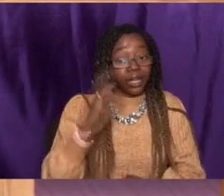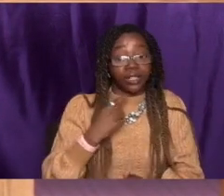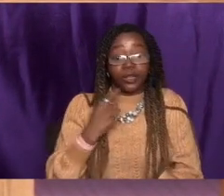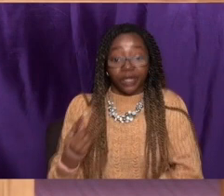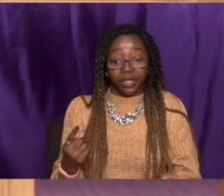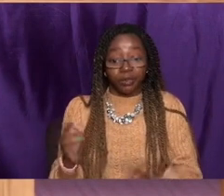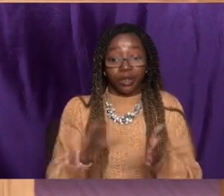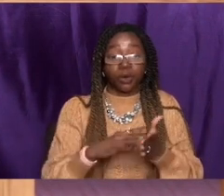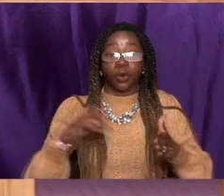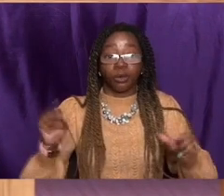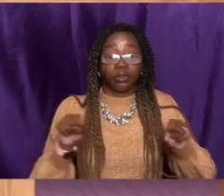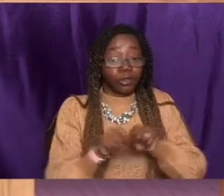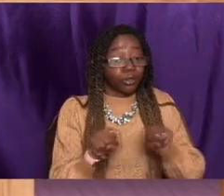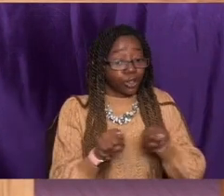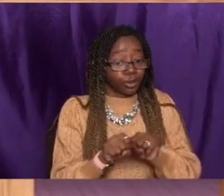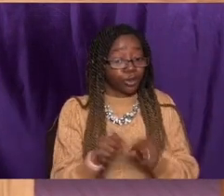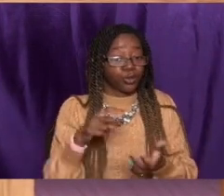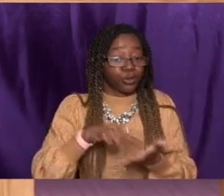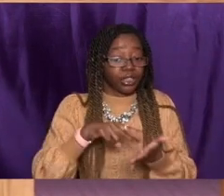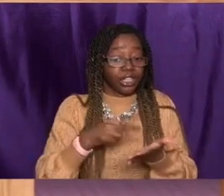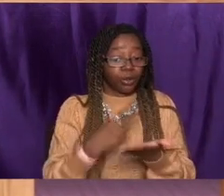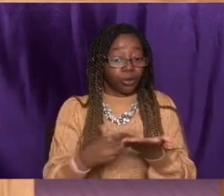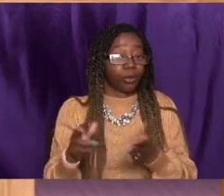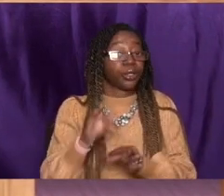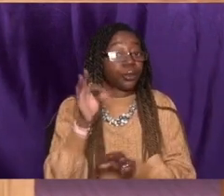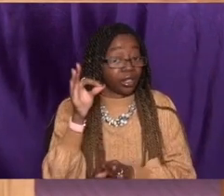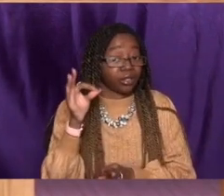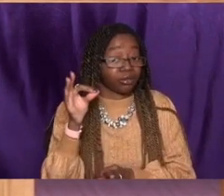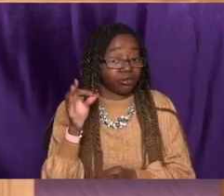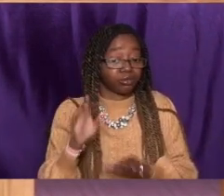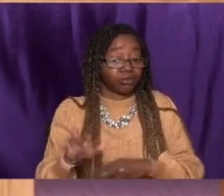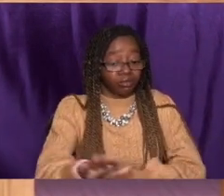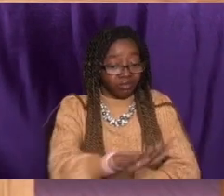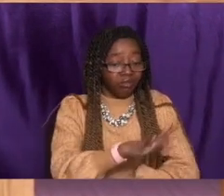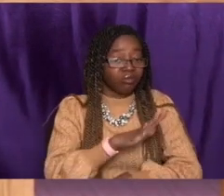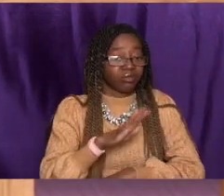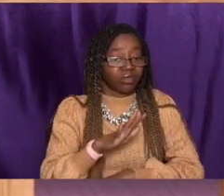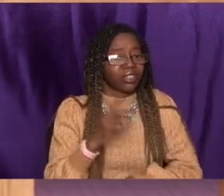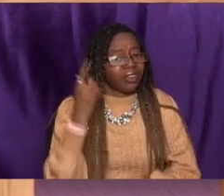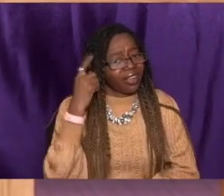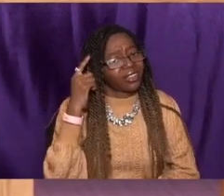take off your sandals for the standing on holy ground. I think